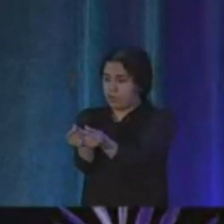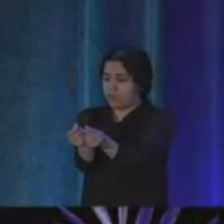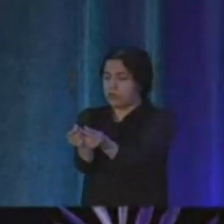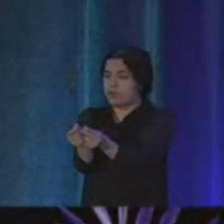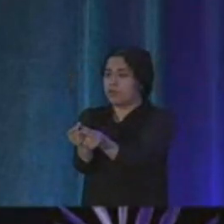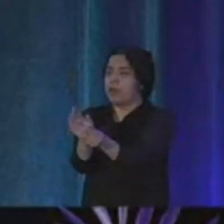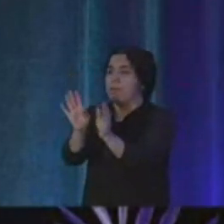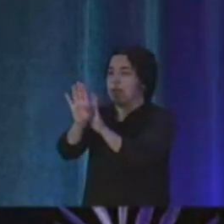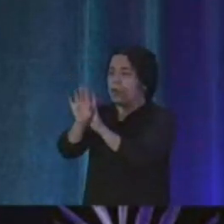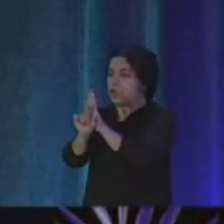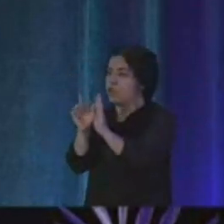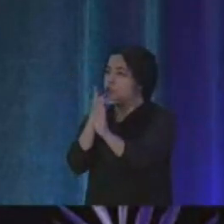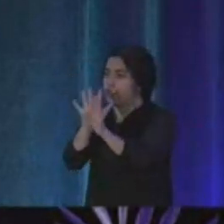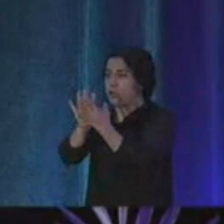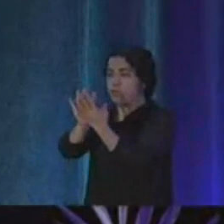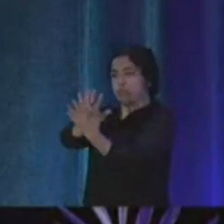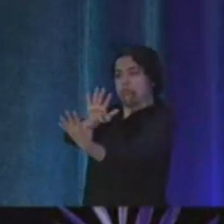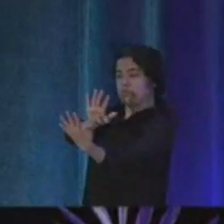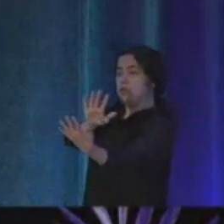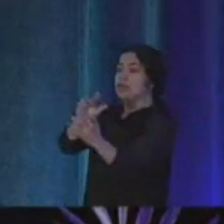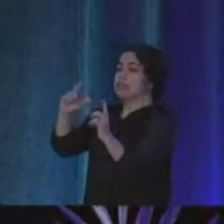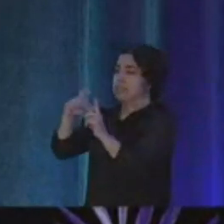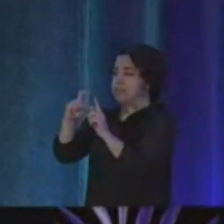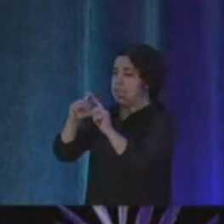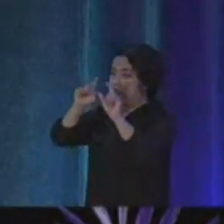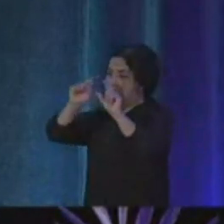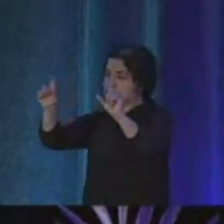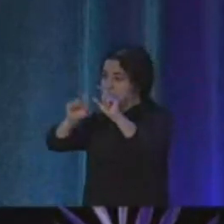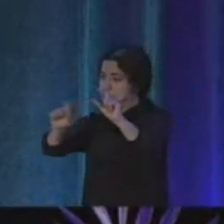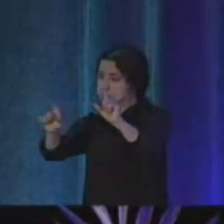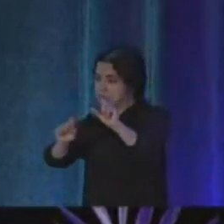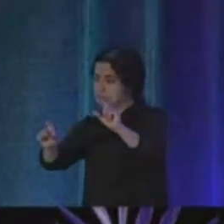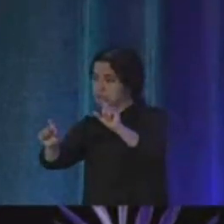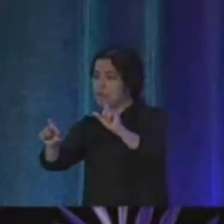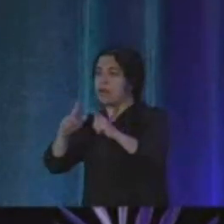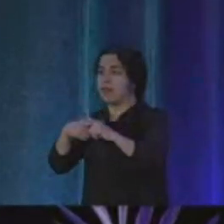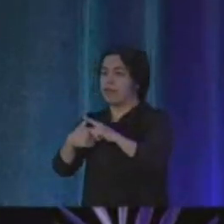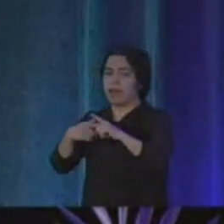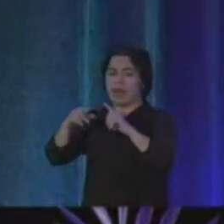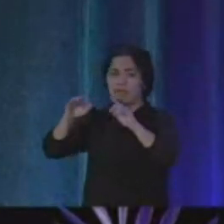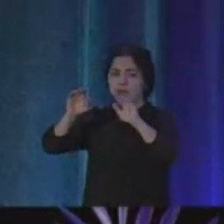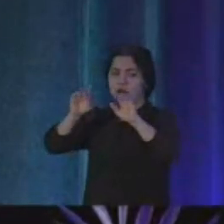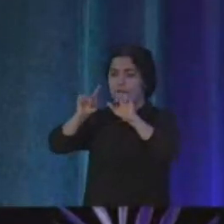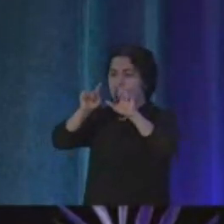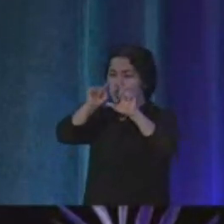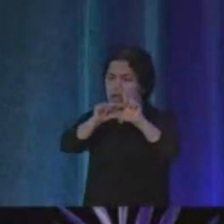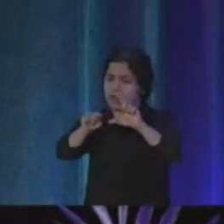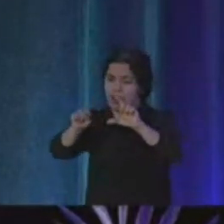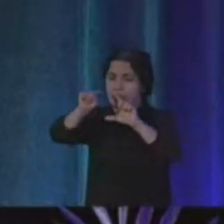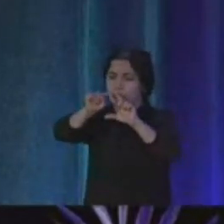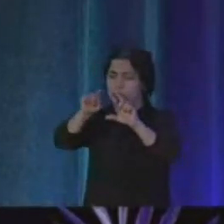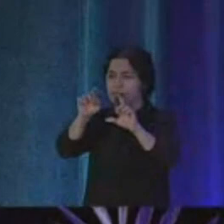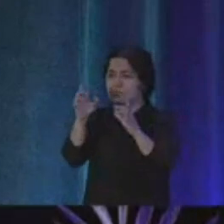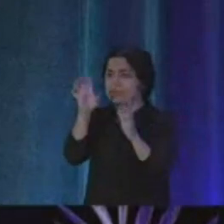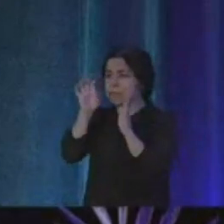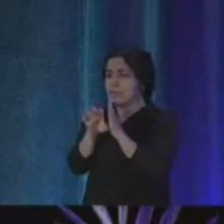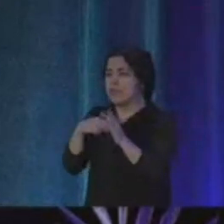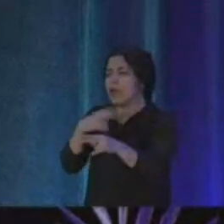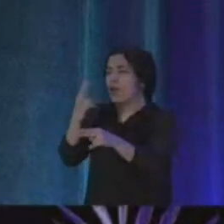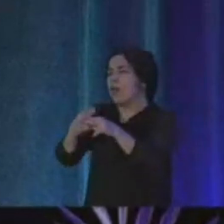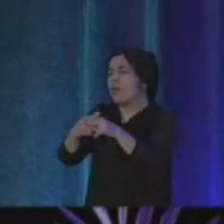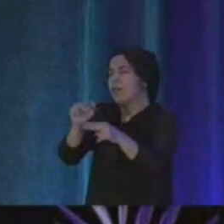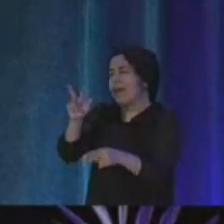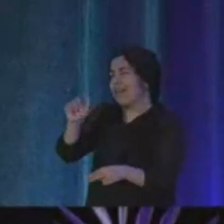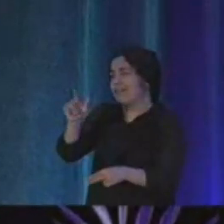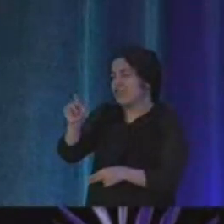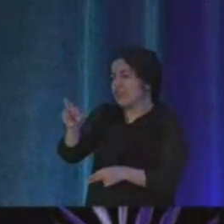background color. I've got some text elements, and then I've got, this round image, which I'll call an avatar. So let's